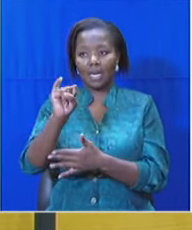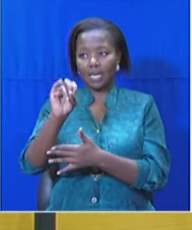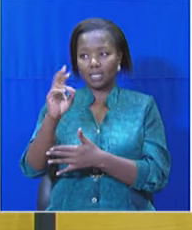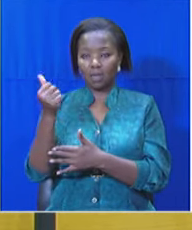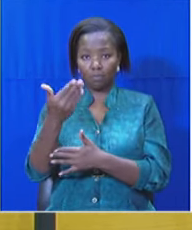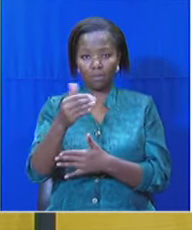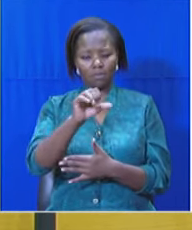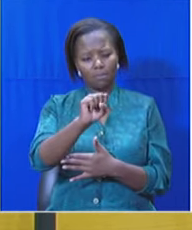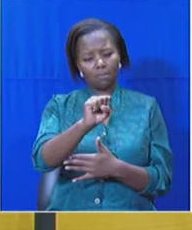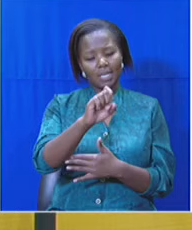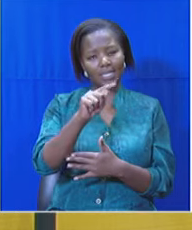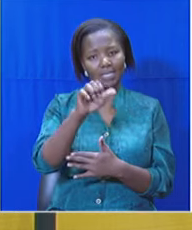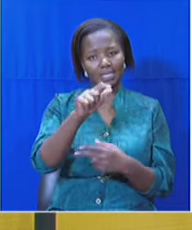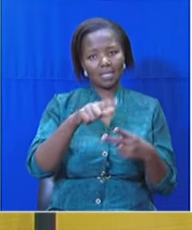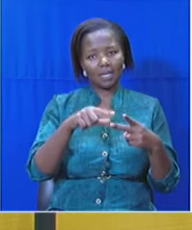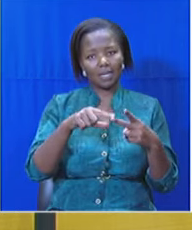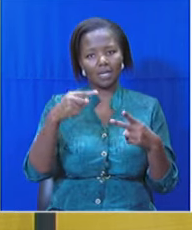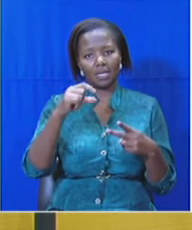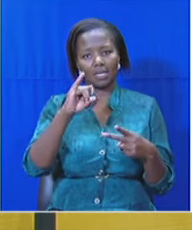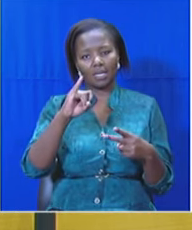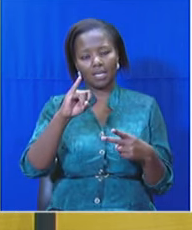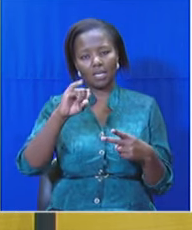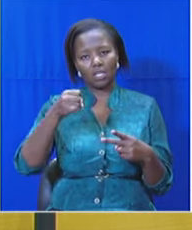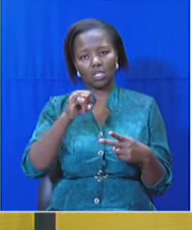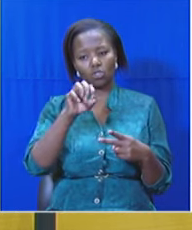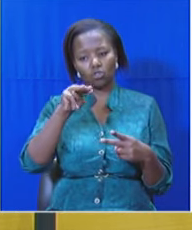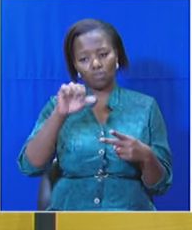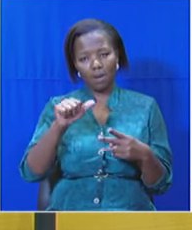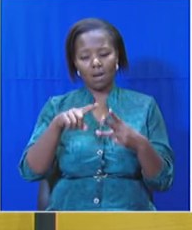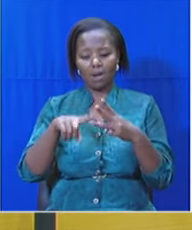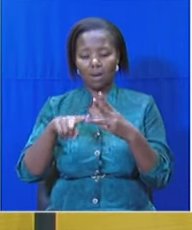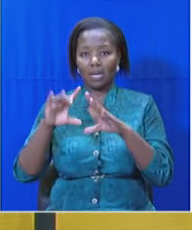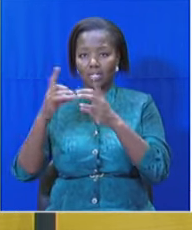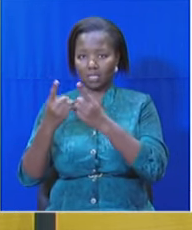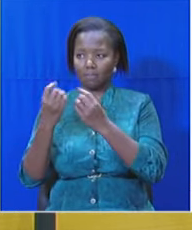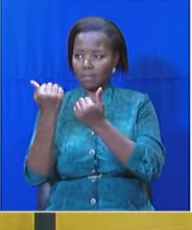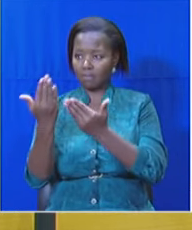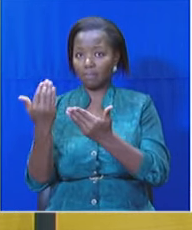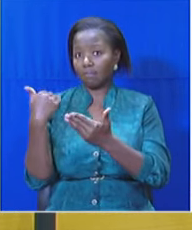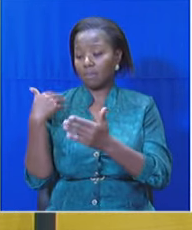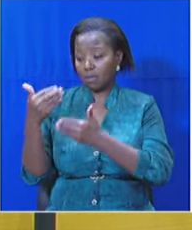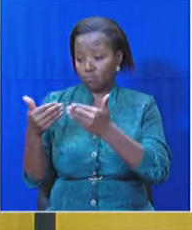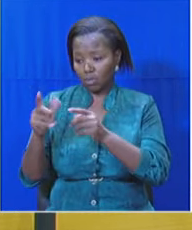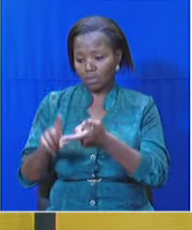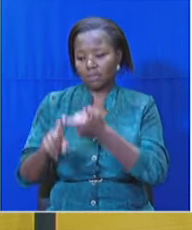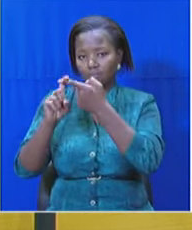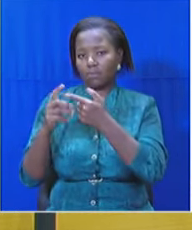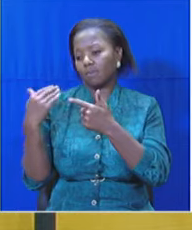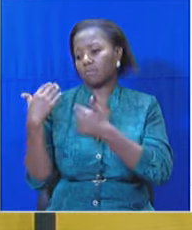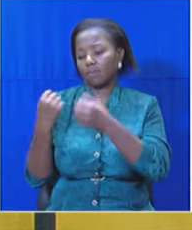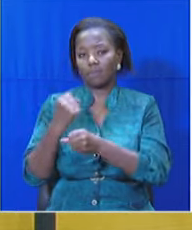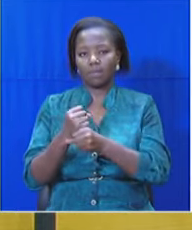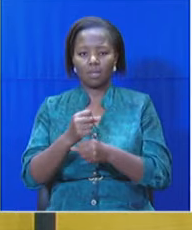and the department. This process was suspended in December 2014. Subsequently, the project has been